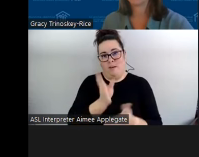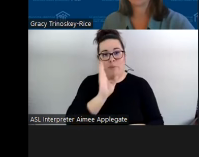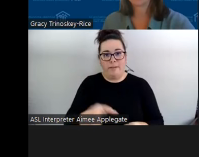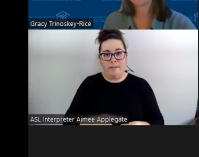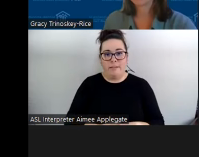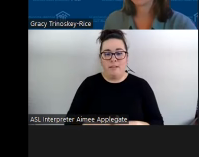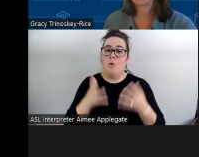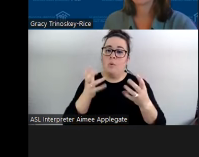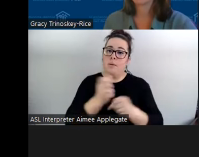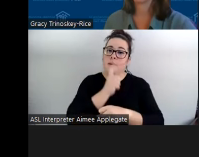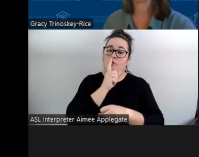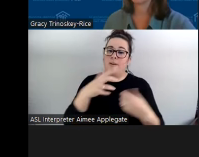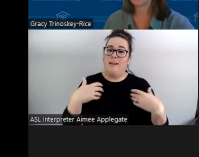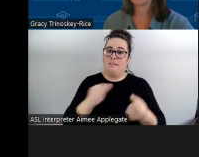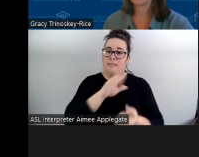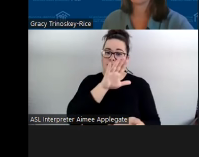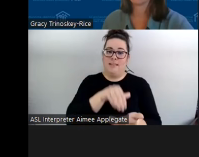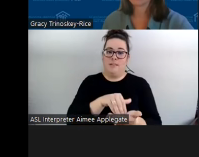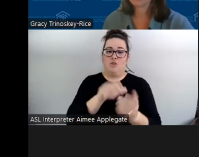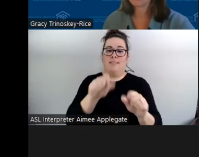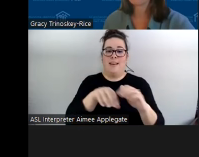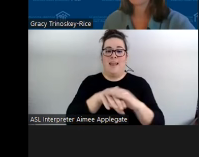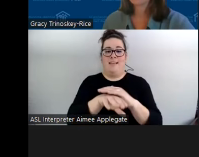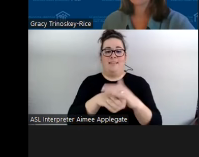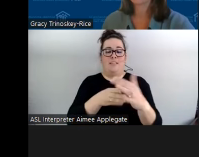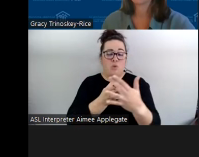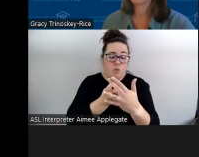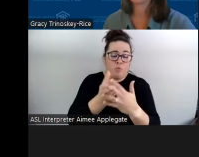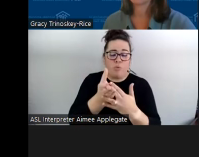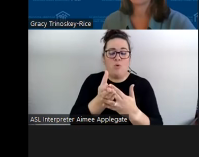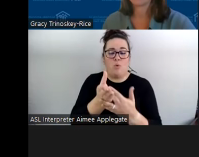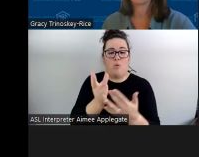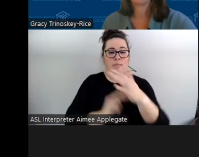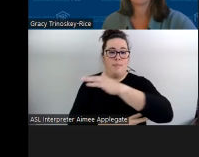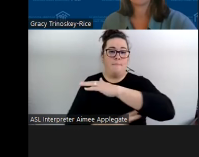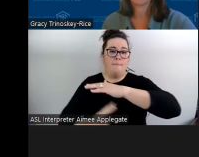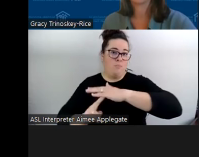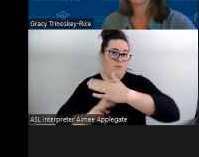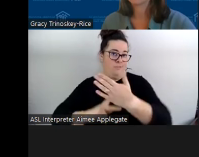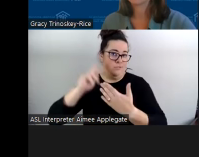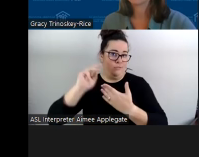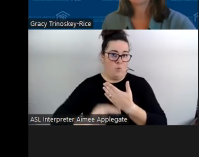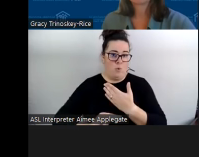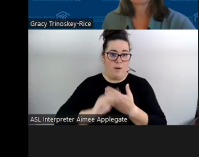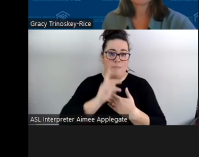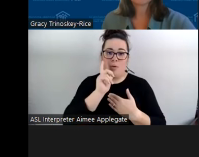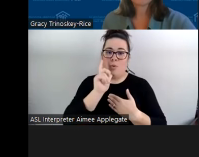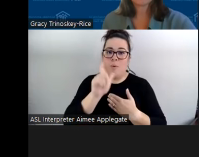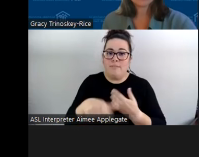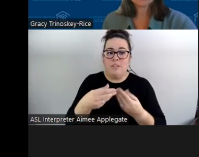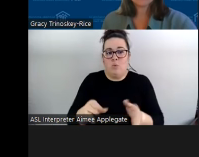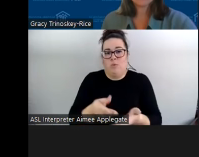health centers have access to vaccines through the CDC Bridge program so they don't have financial losses.